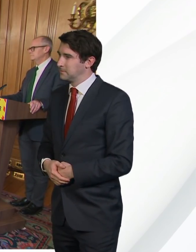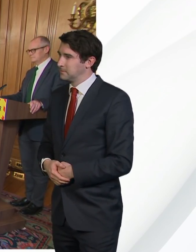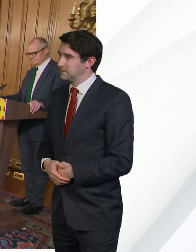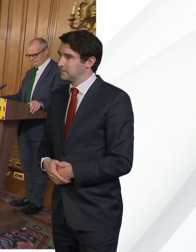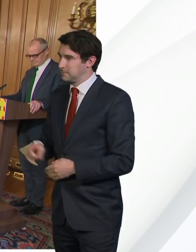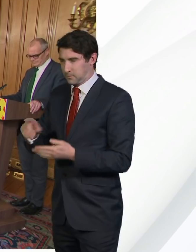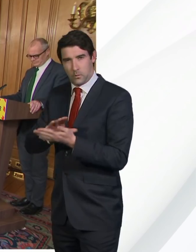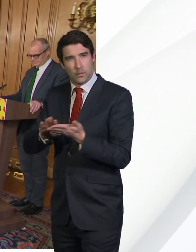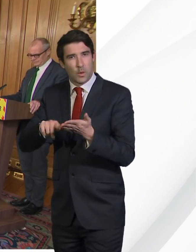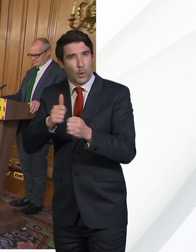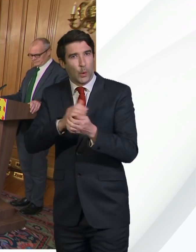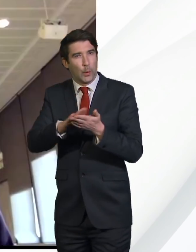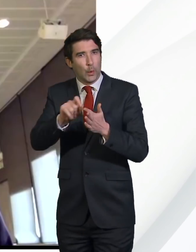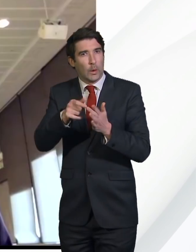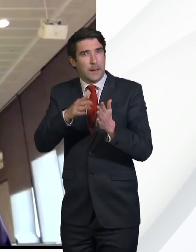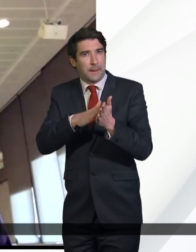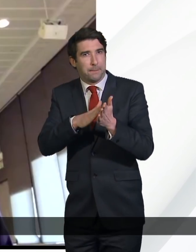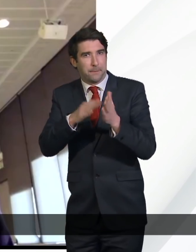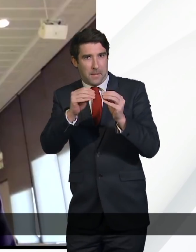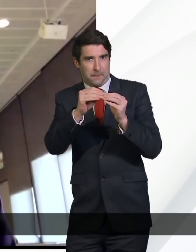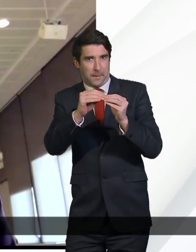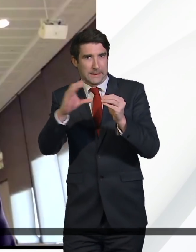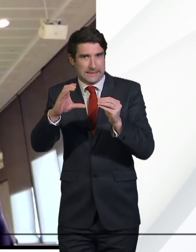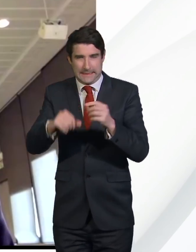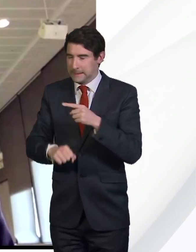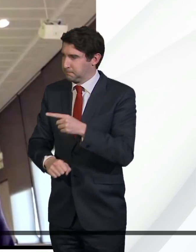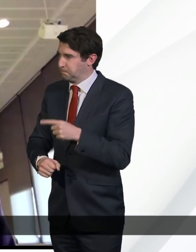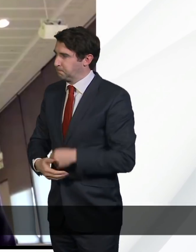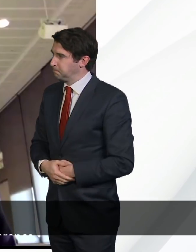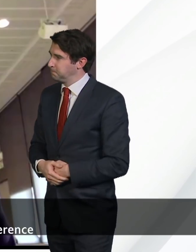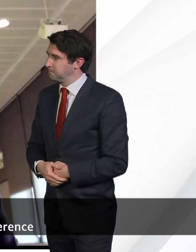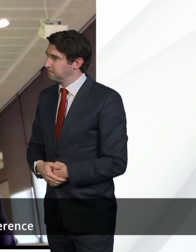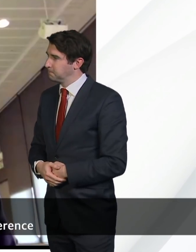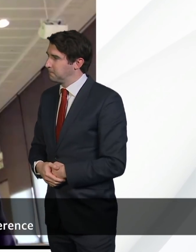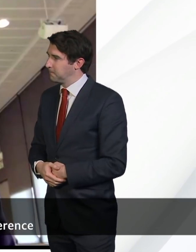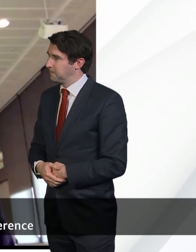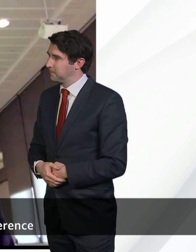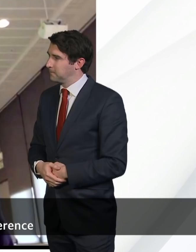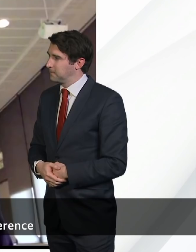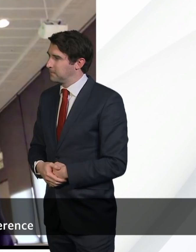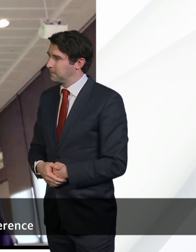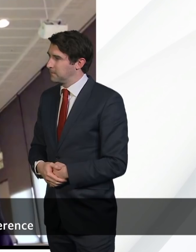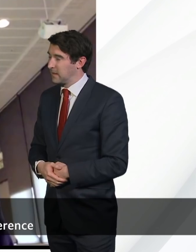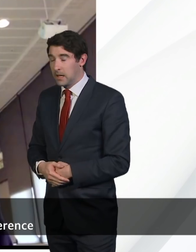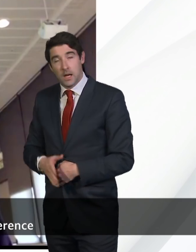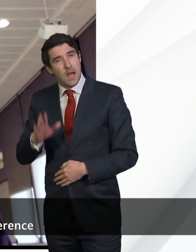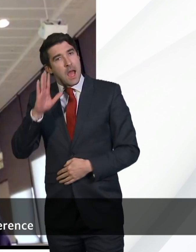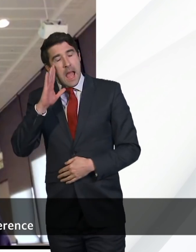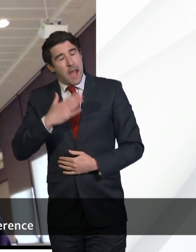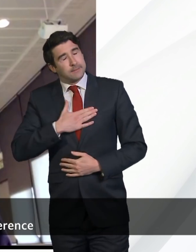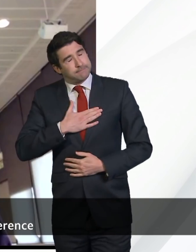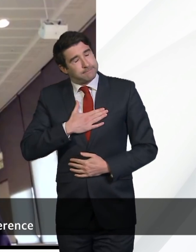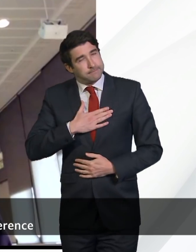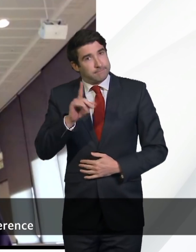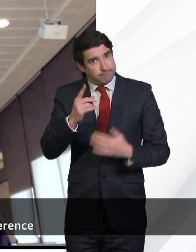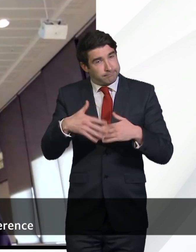Thank you. We've heard some harrowing stories of people dying alone because family can't be with them for understandable reasons